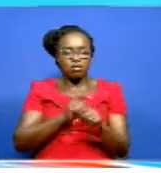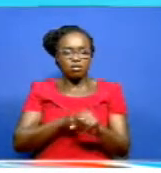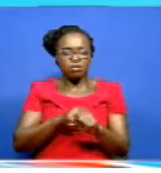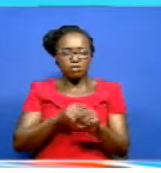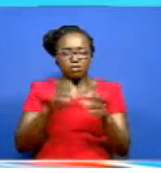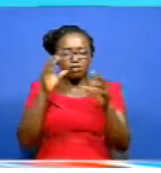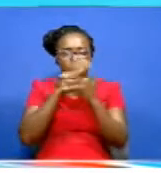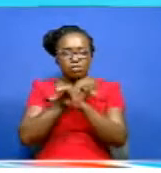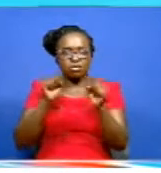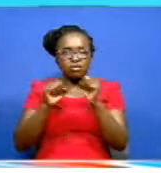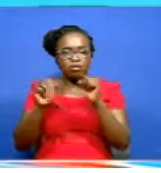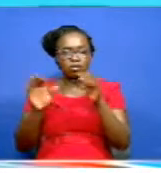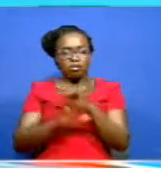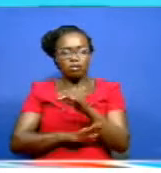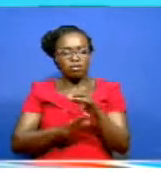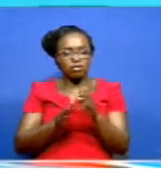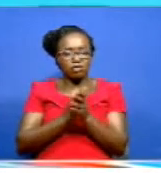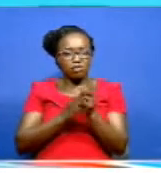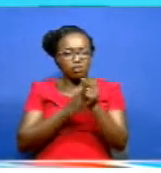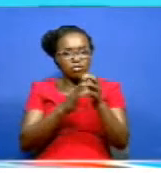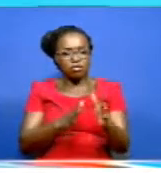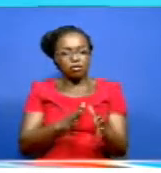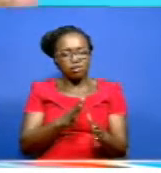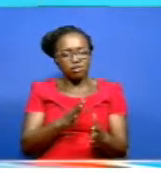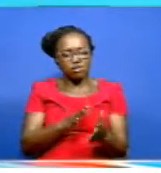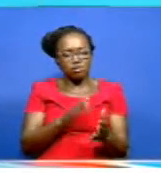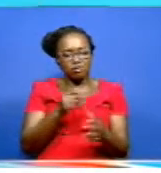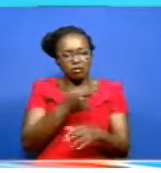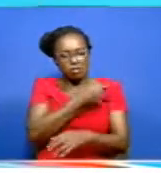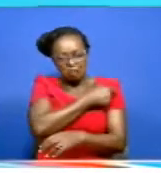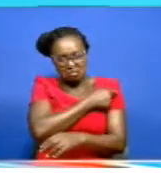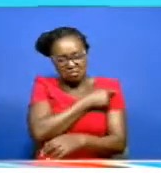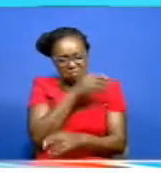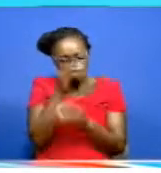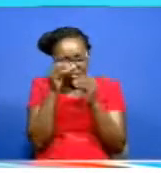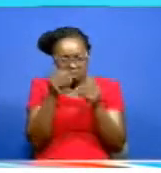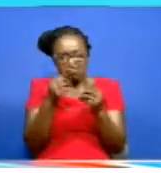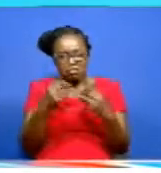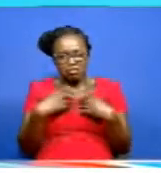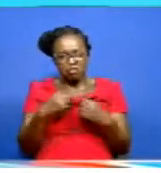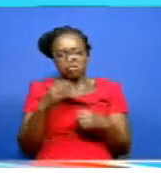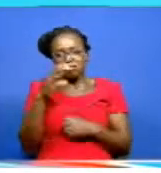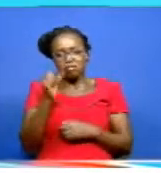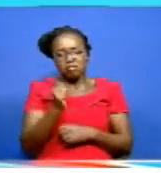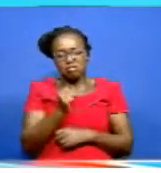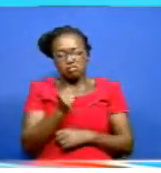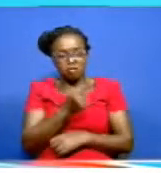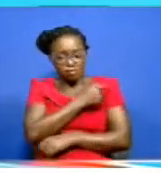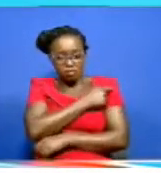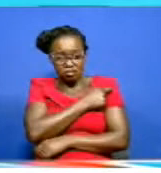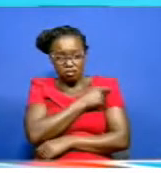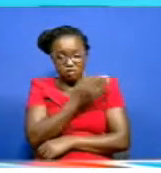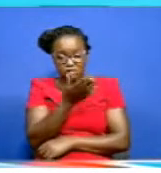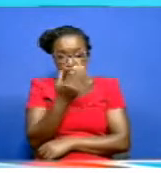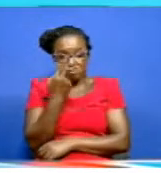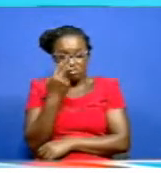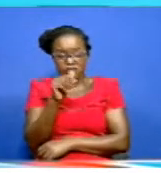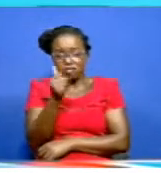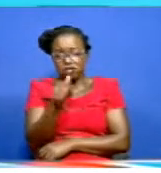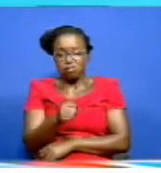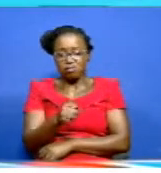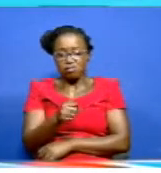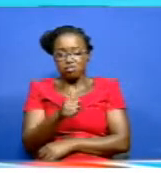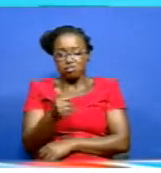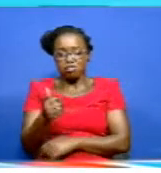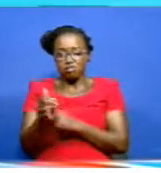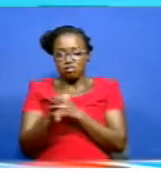his deputy, or the leaders, we haven't seen them taking. Even the health CS, we haven't seen him take the jab. And in some countries, we've seen, like